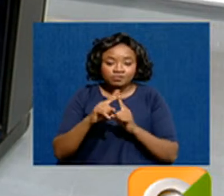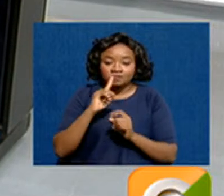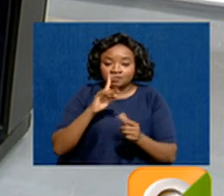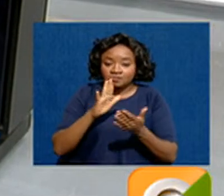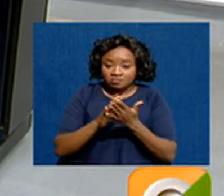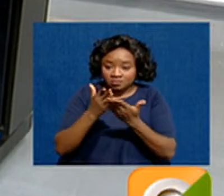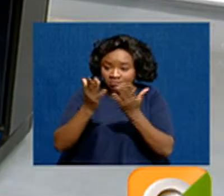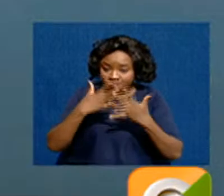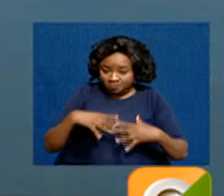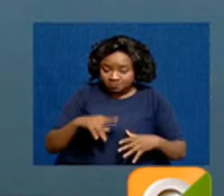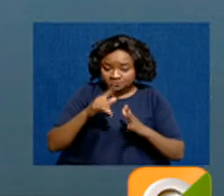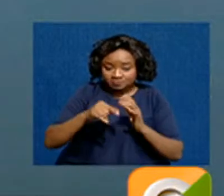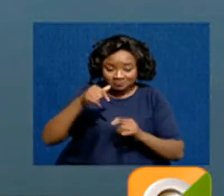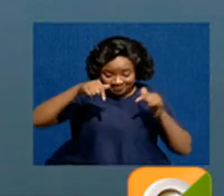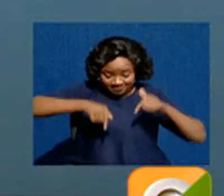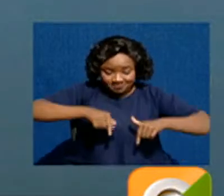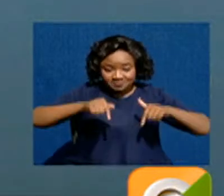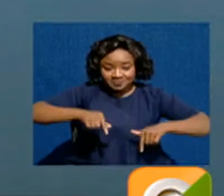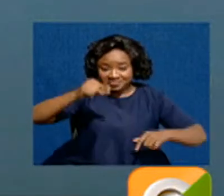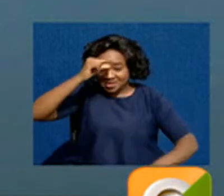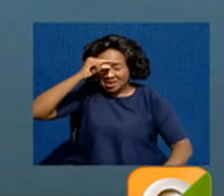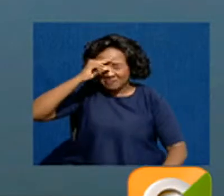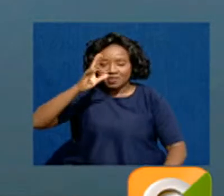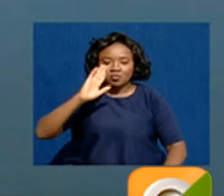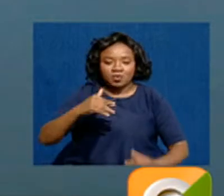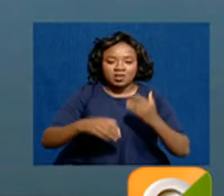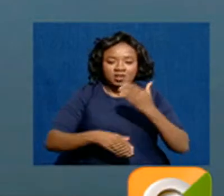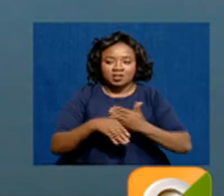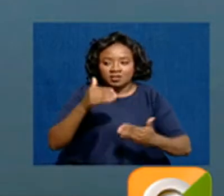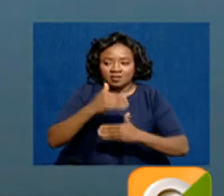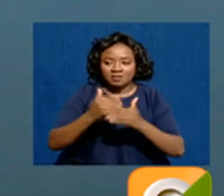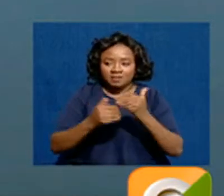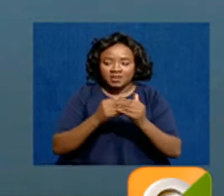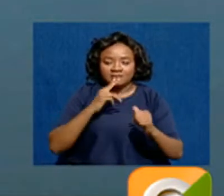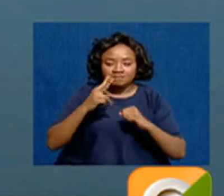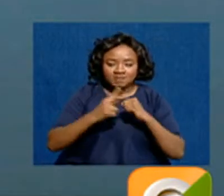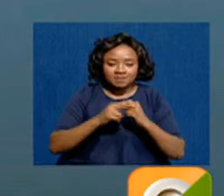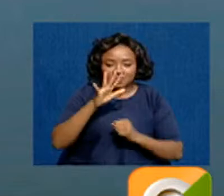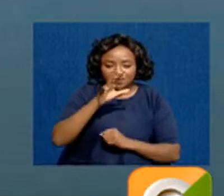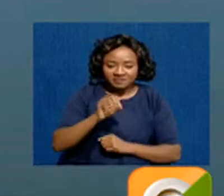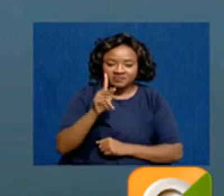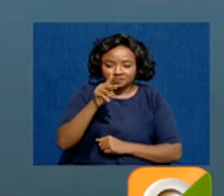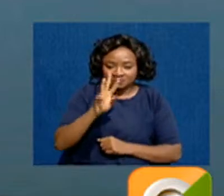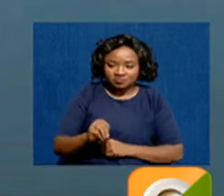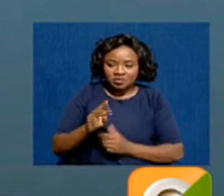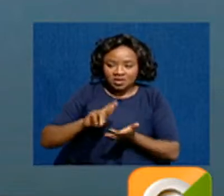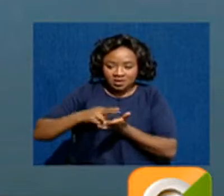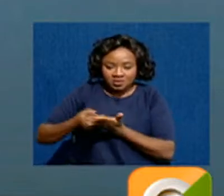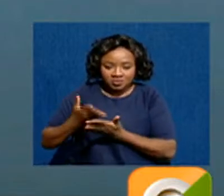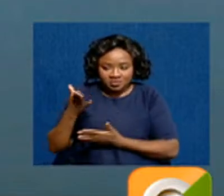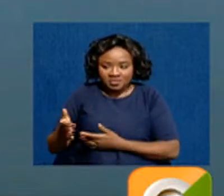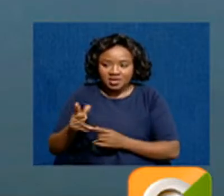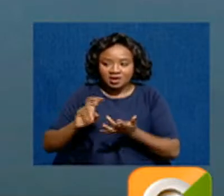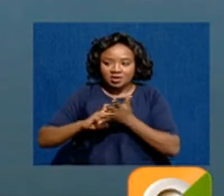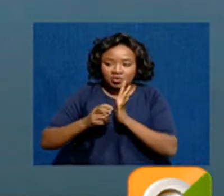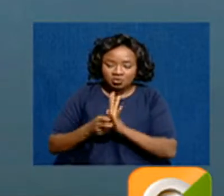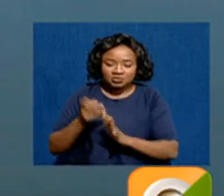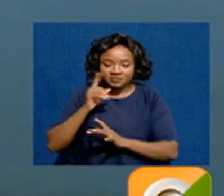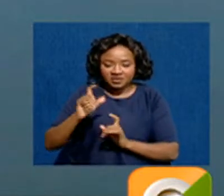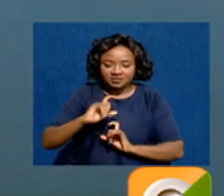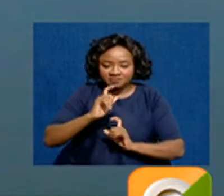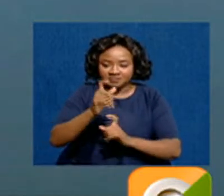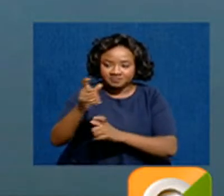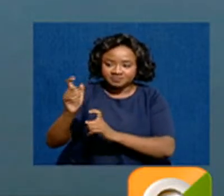this is the administration that's going to build 750 kilometers of tarmac road there. Resources already there, contracts already awarded.